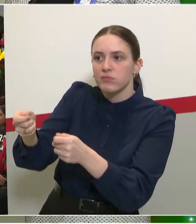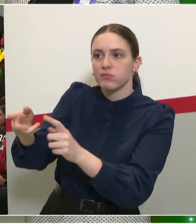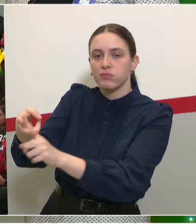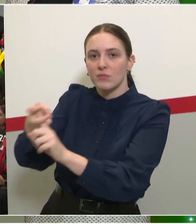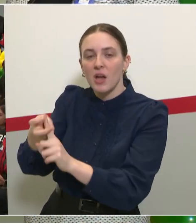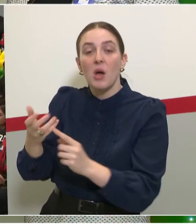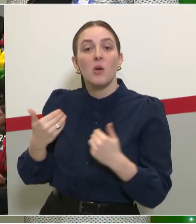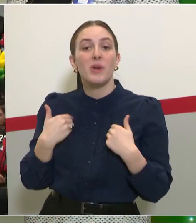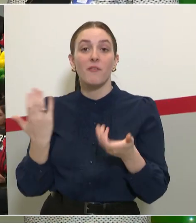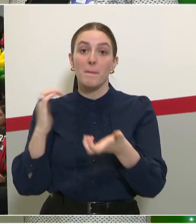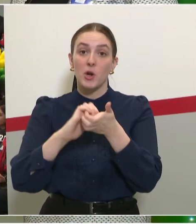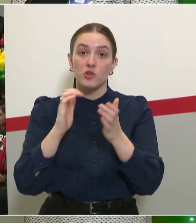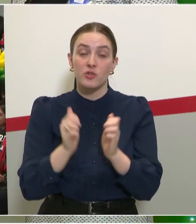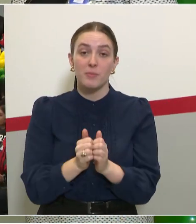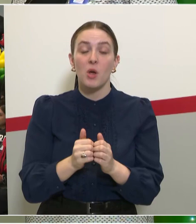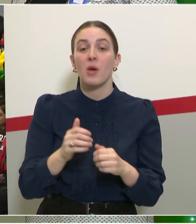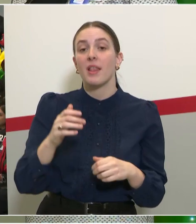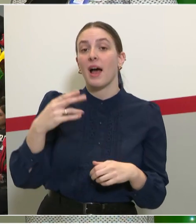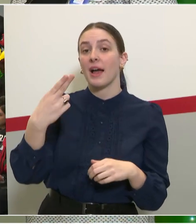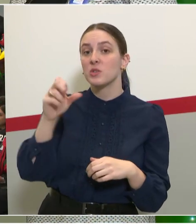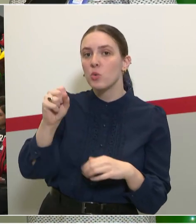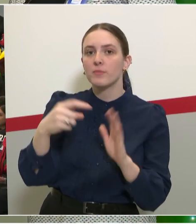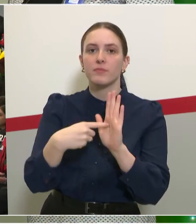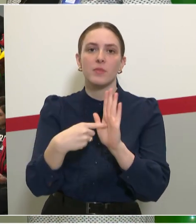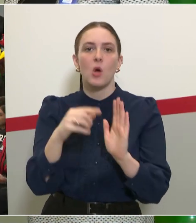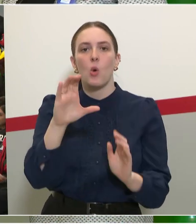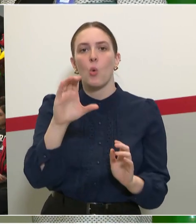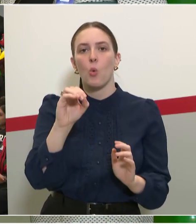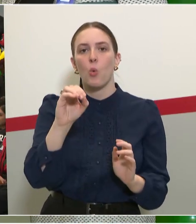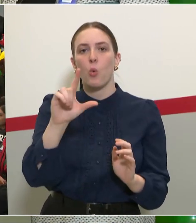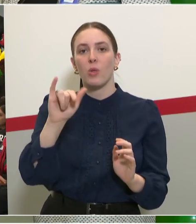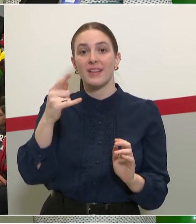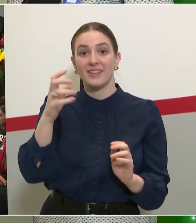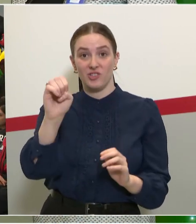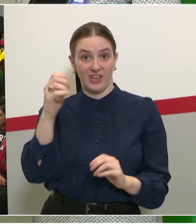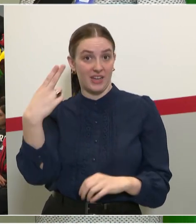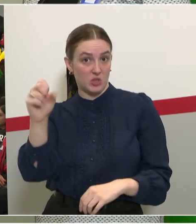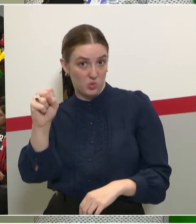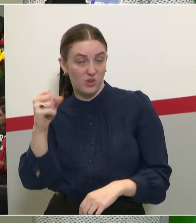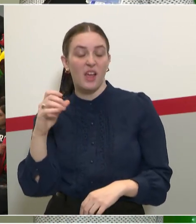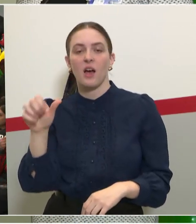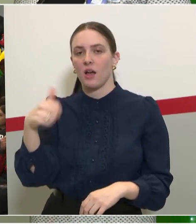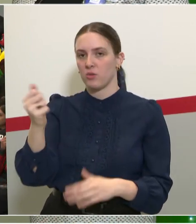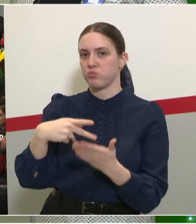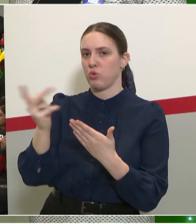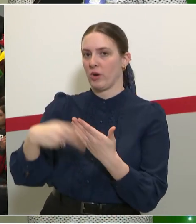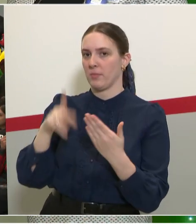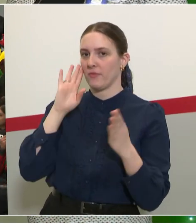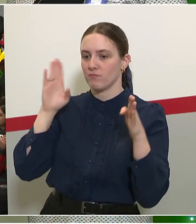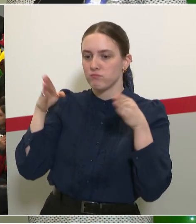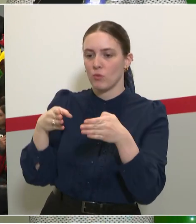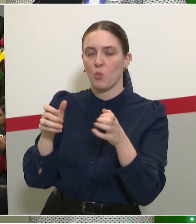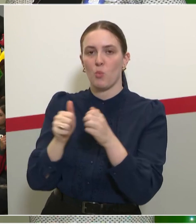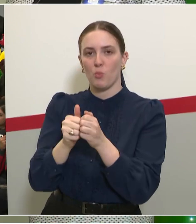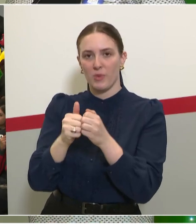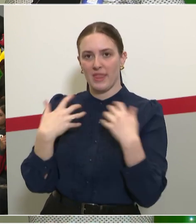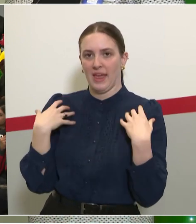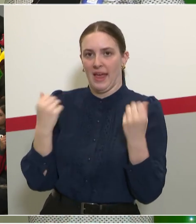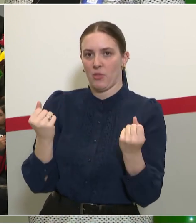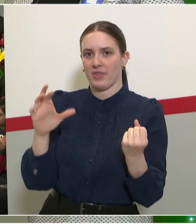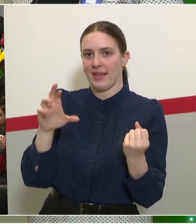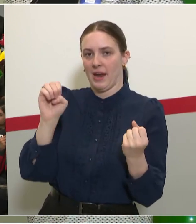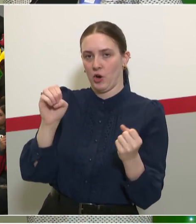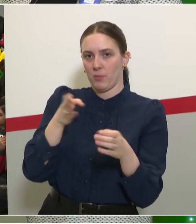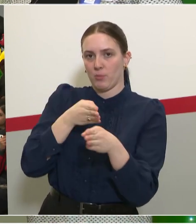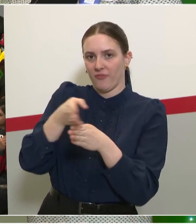like at Coolidge, and others that are focused on the health professions and all the ways that we can